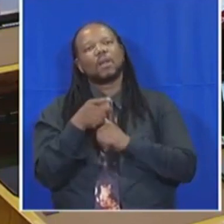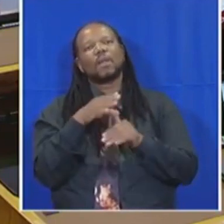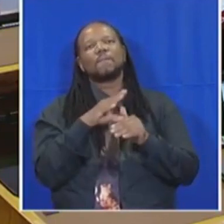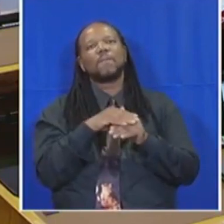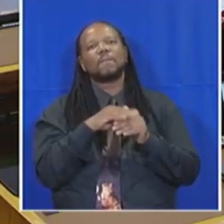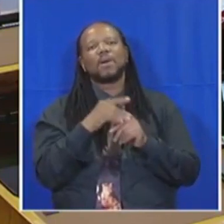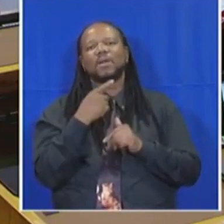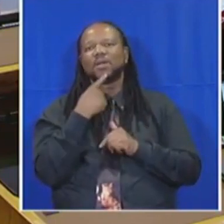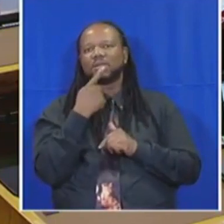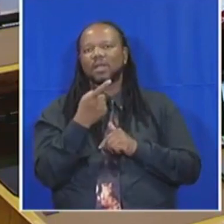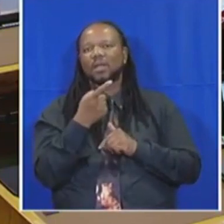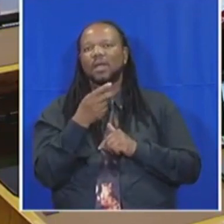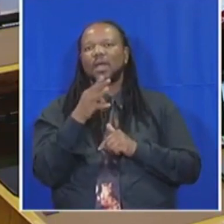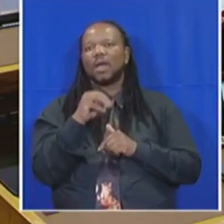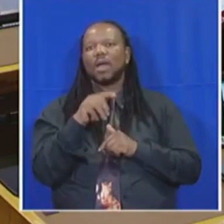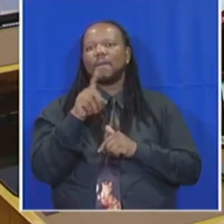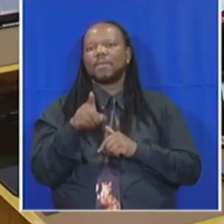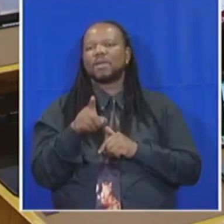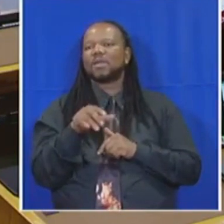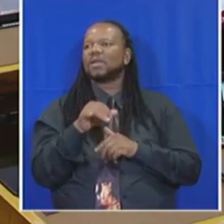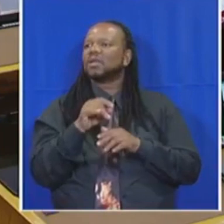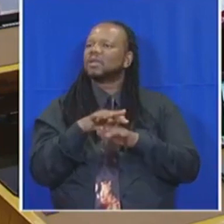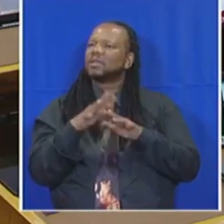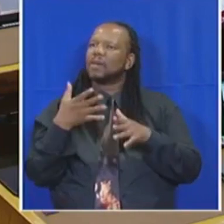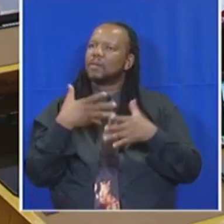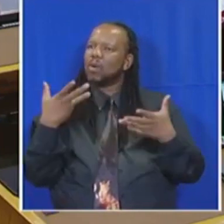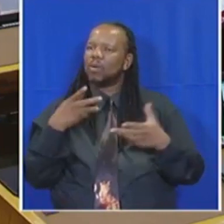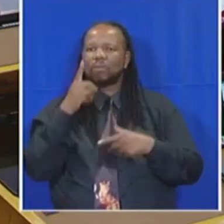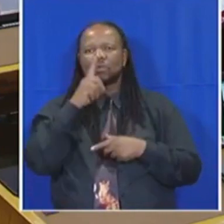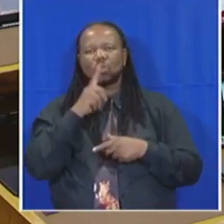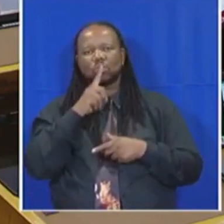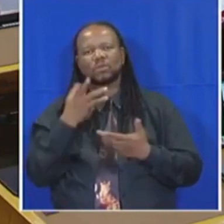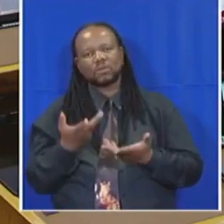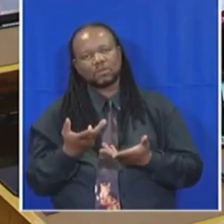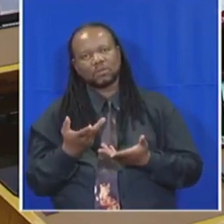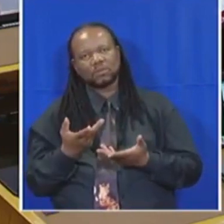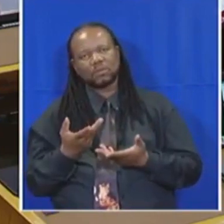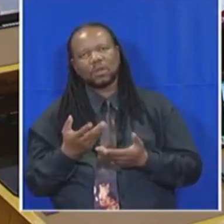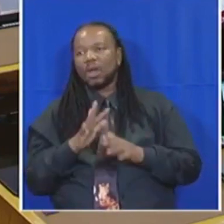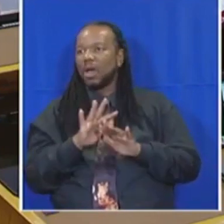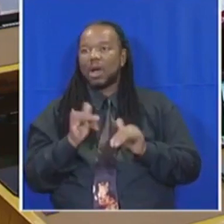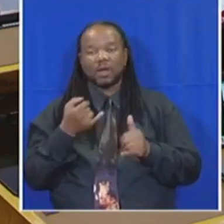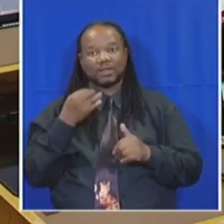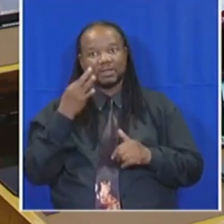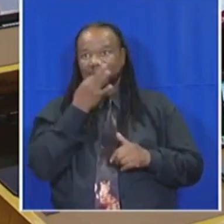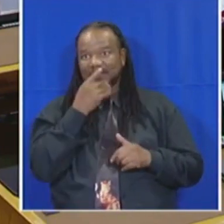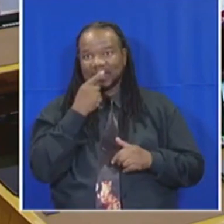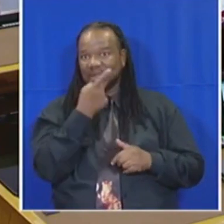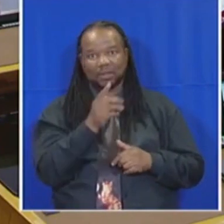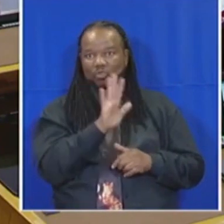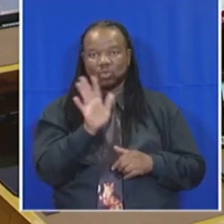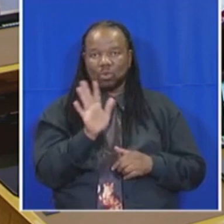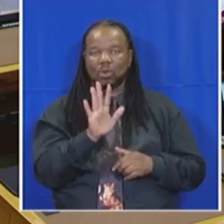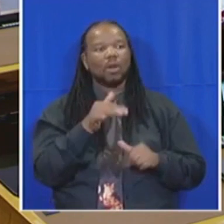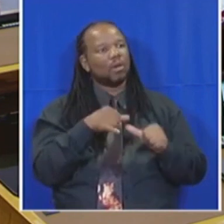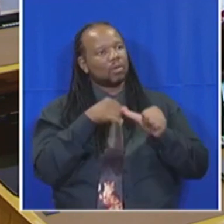members of Parliament bunch of crooks? No, I think you should rule on that. She didn't say that, Honourable Member. Please